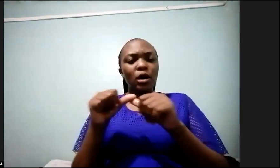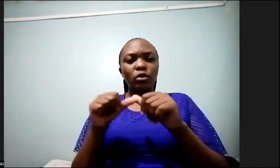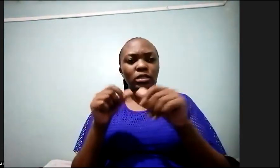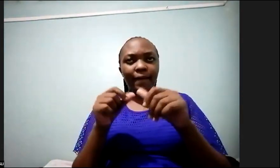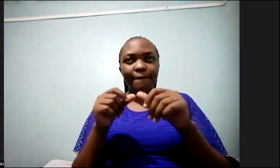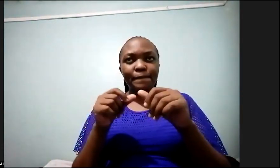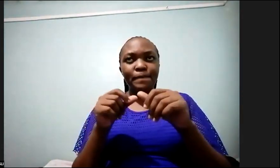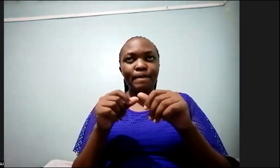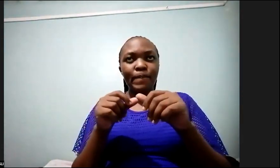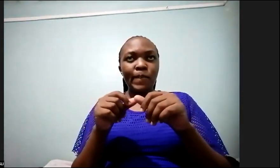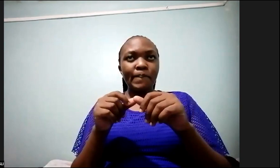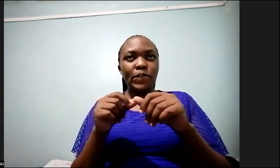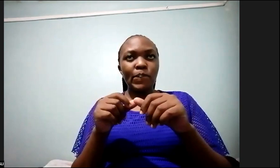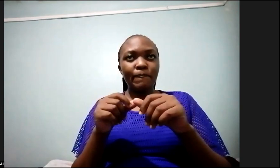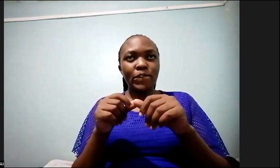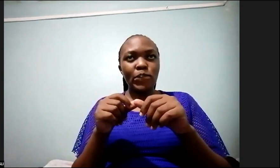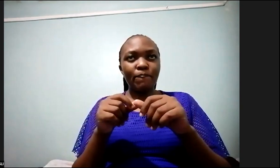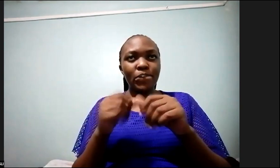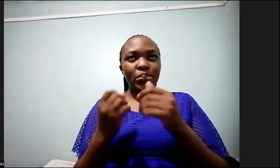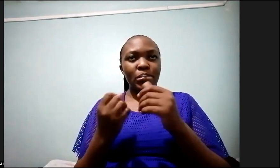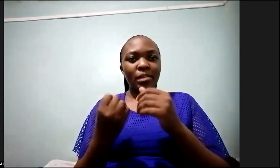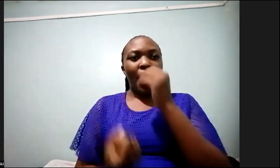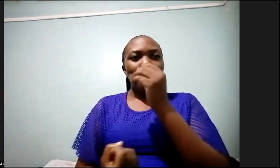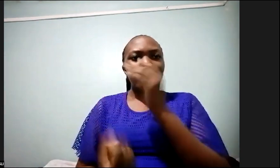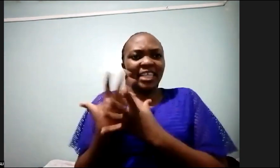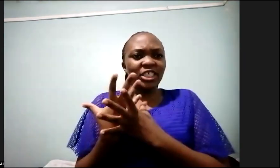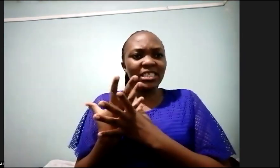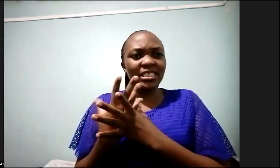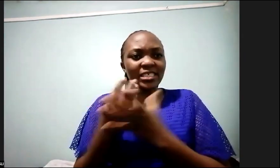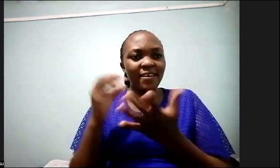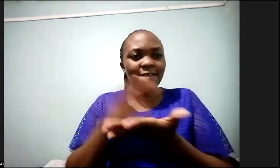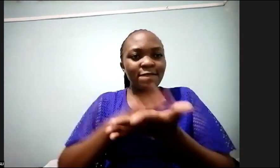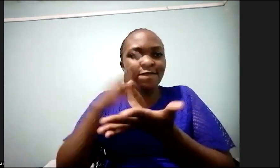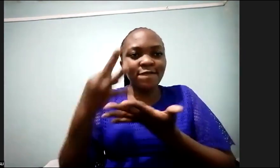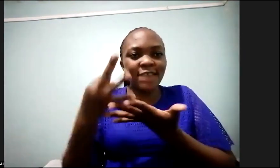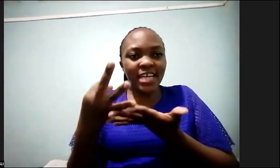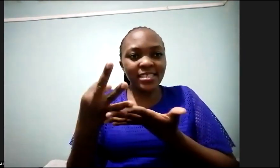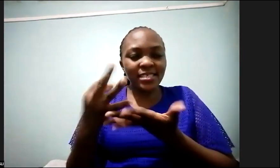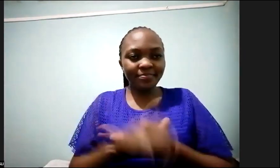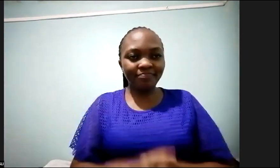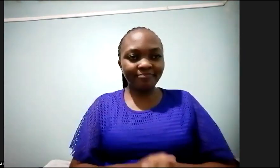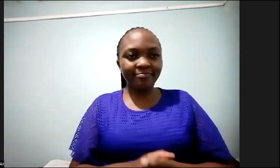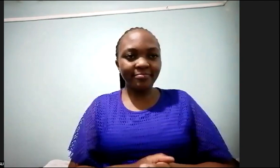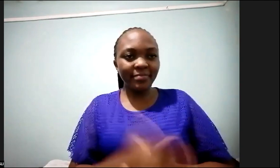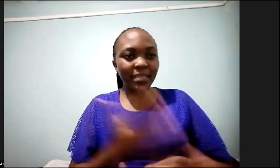can work. It's very Okay, workable. thank you. I think there's something that we've introduced. Maybe it's a question that we can pose to